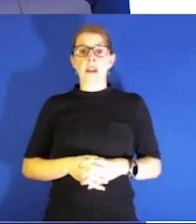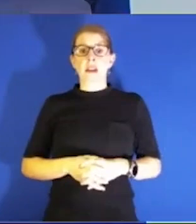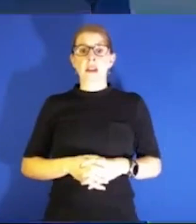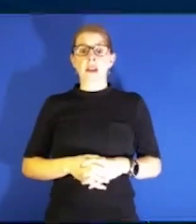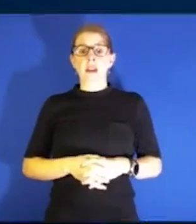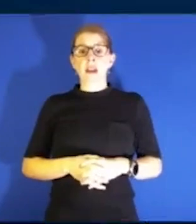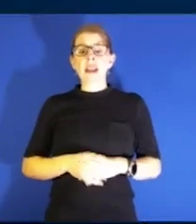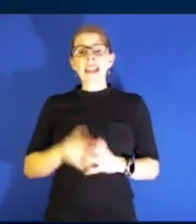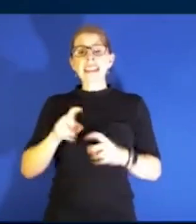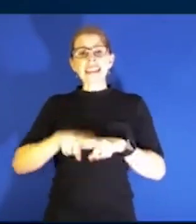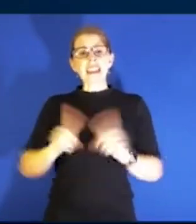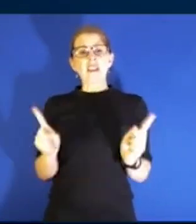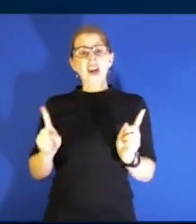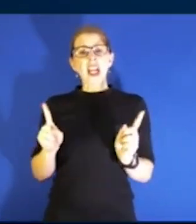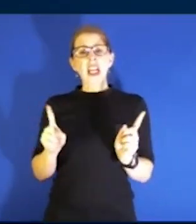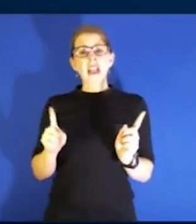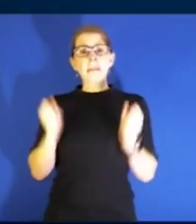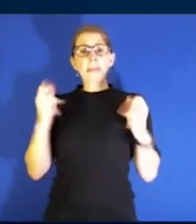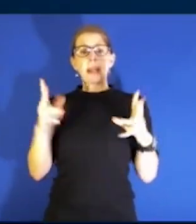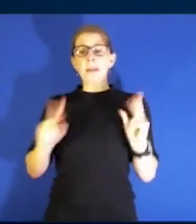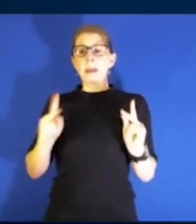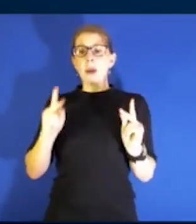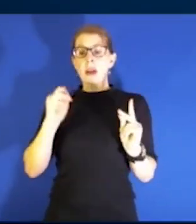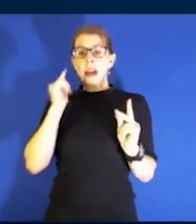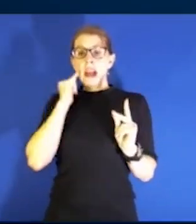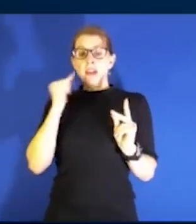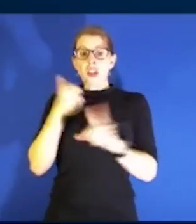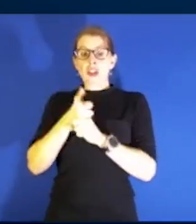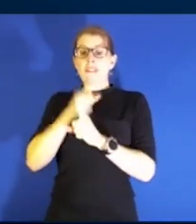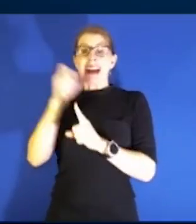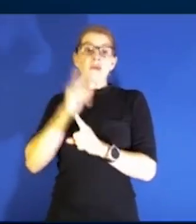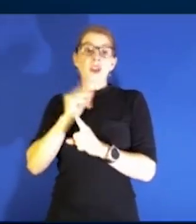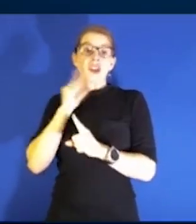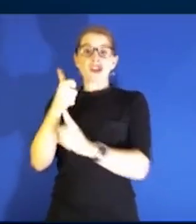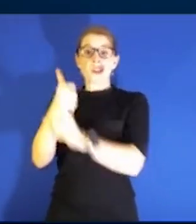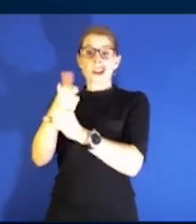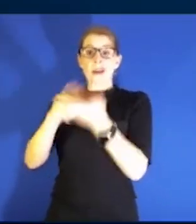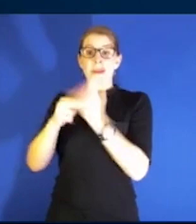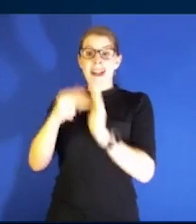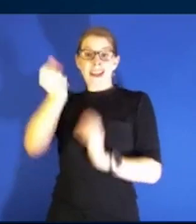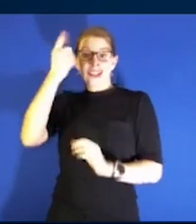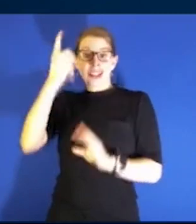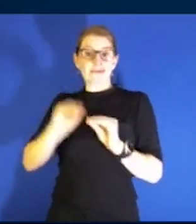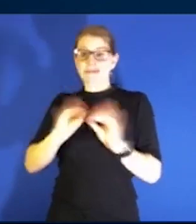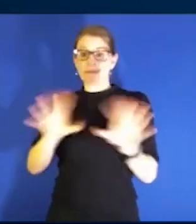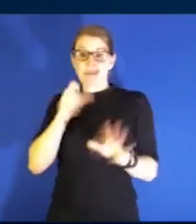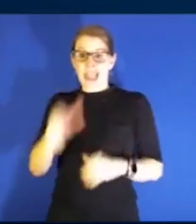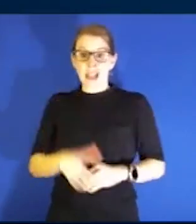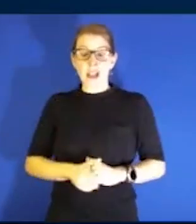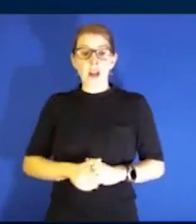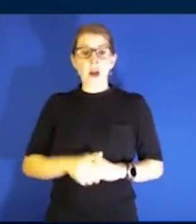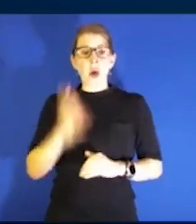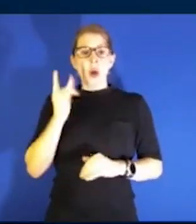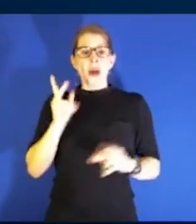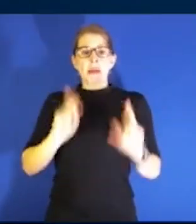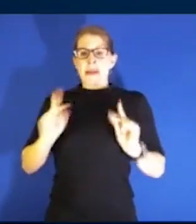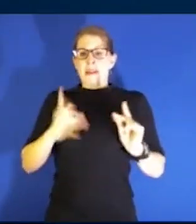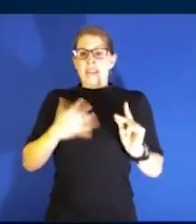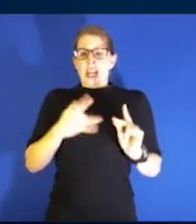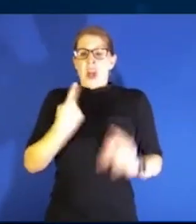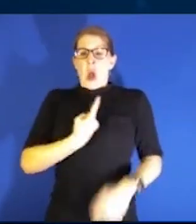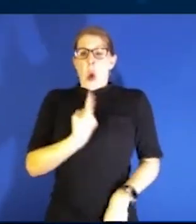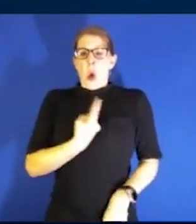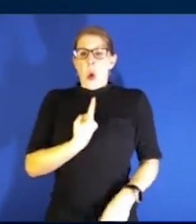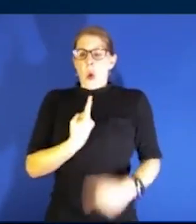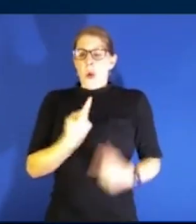different. A lot of people will feel like if you haven't gone through it, you don't really understand it. So why do people feel so alone during this time? I mean, we've all